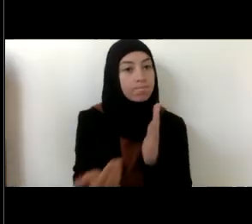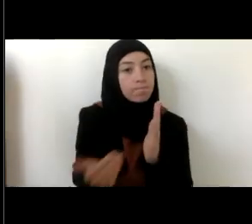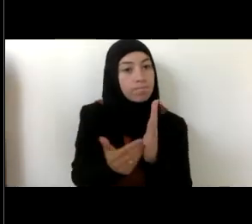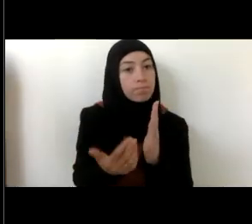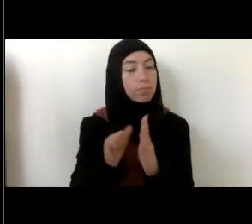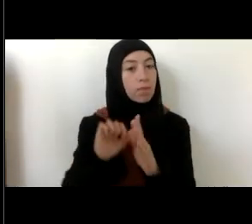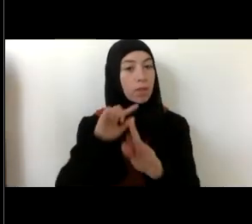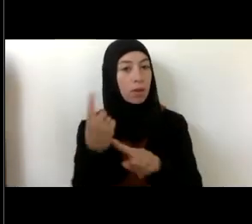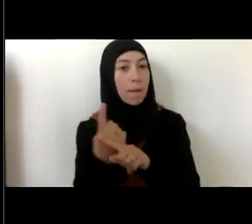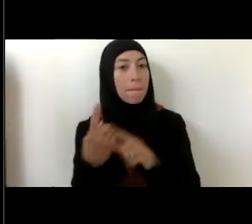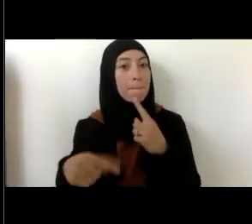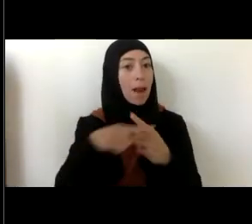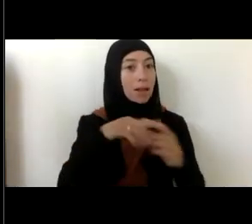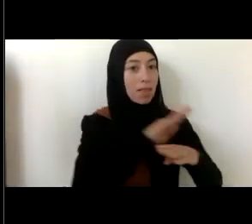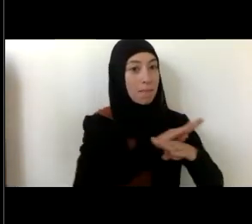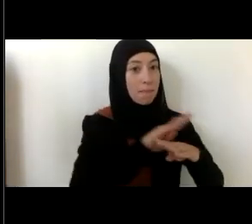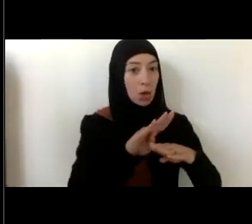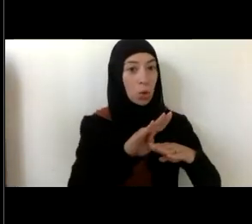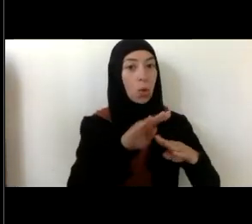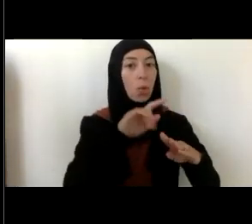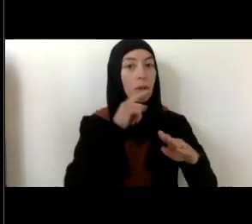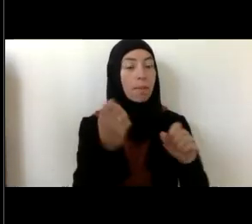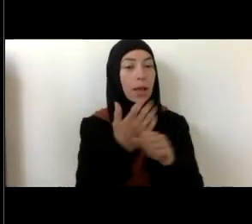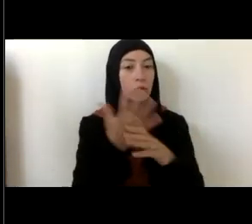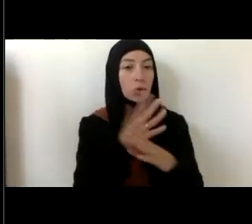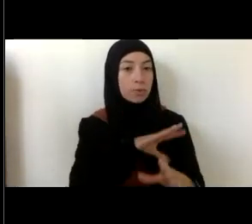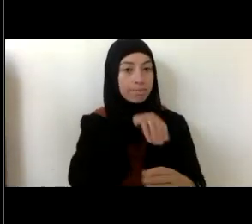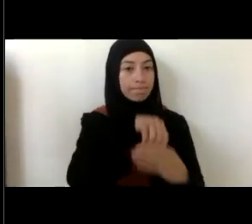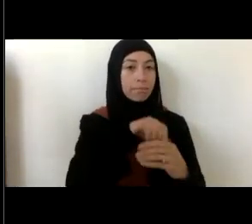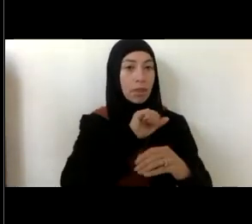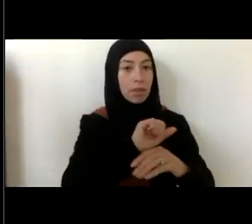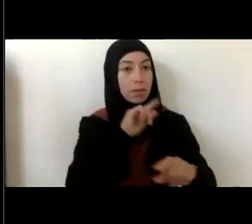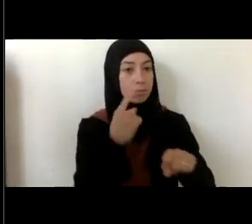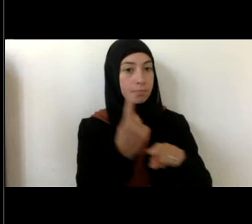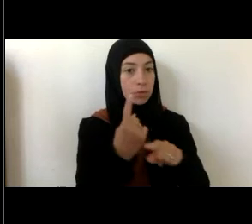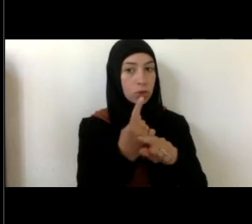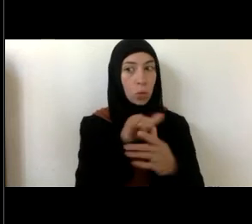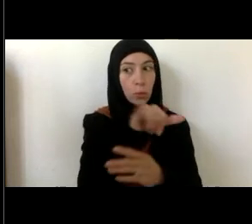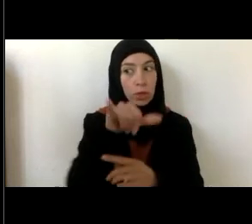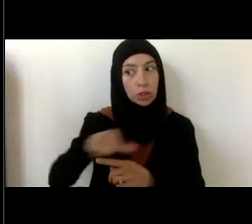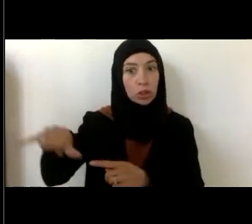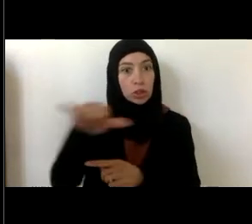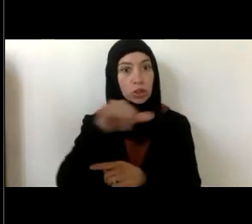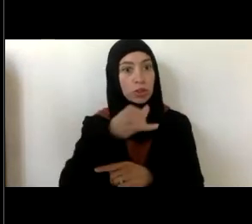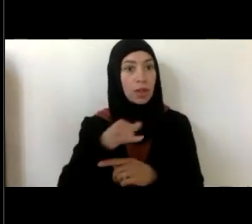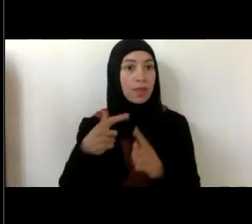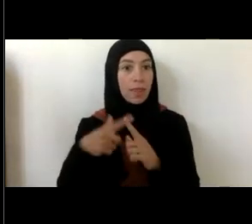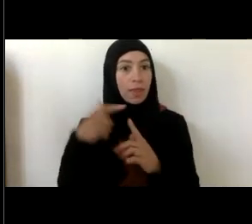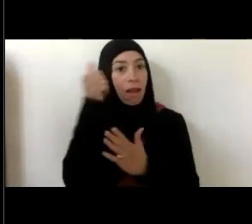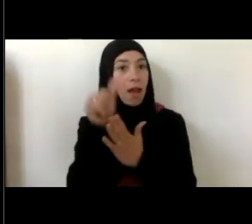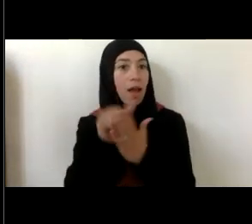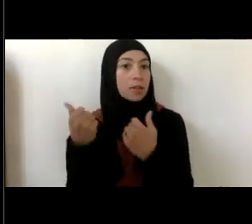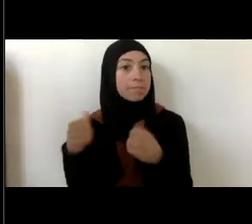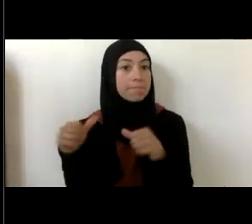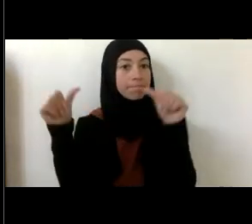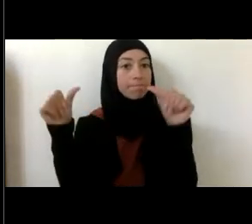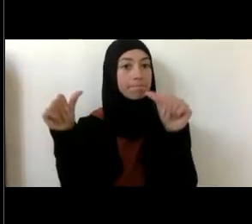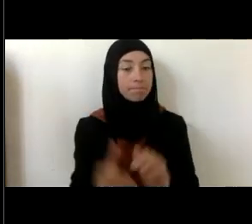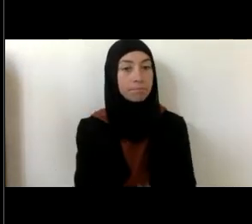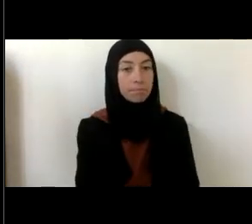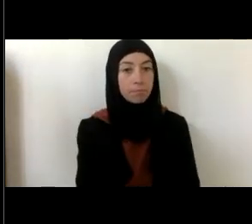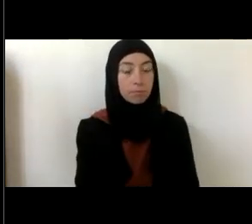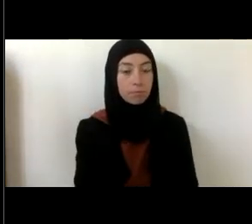the panel having some input into which artist they think is most suitable for which site. Great.